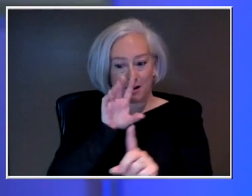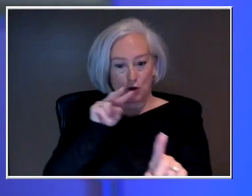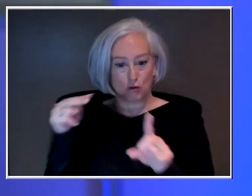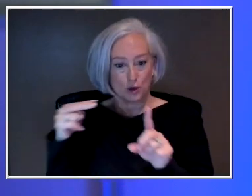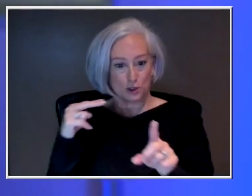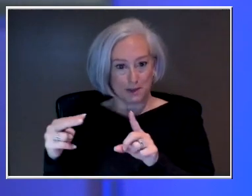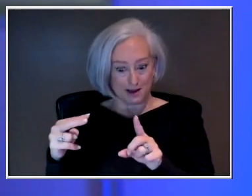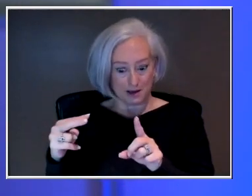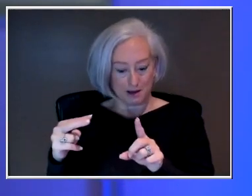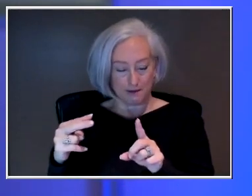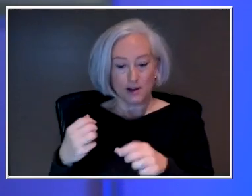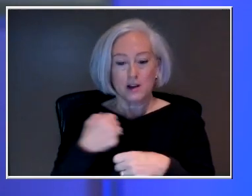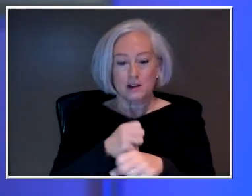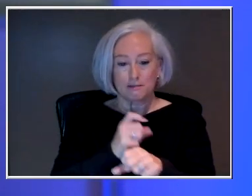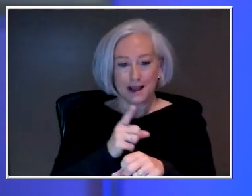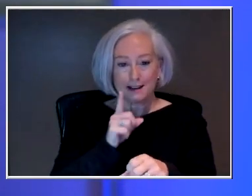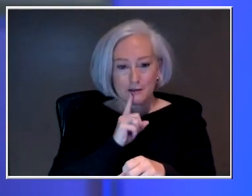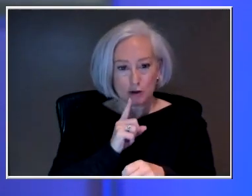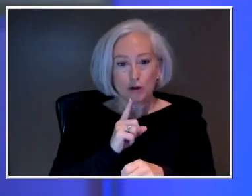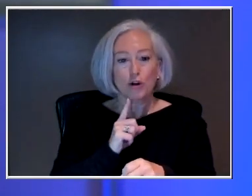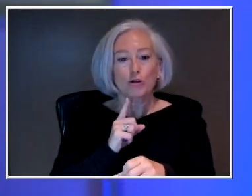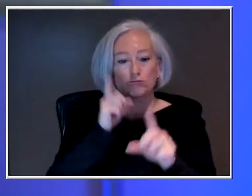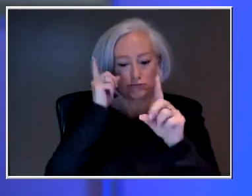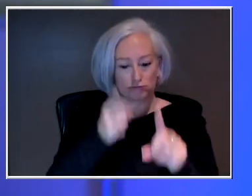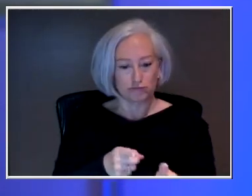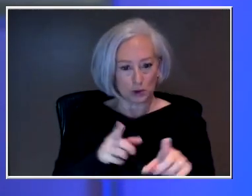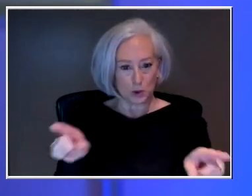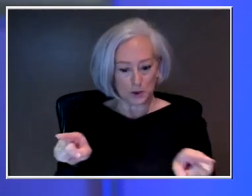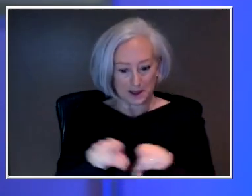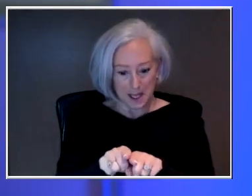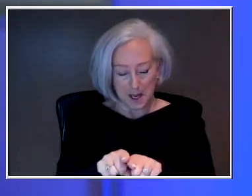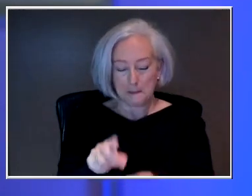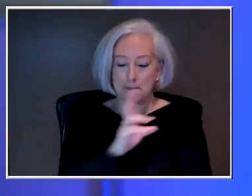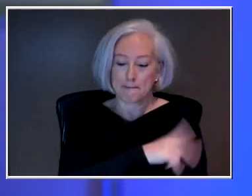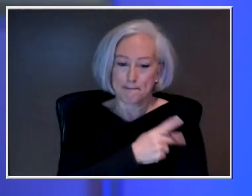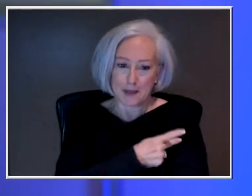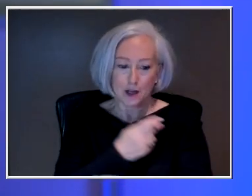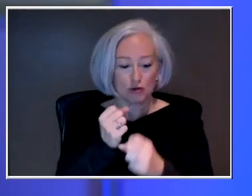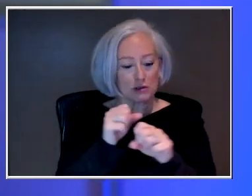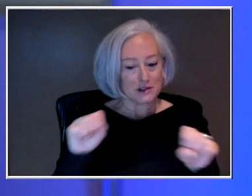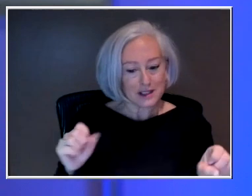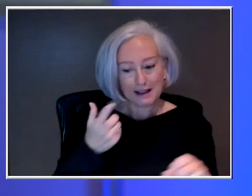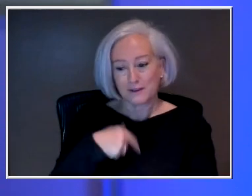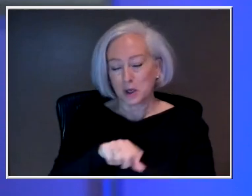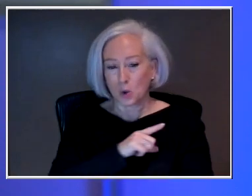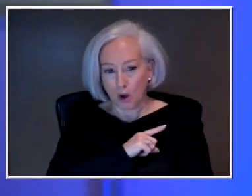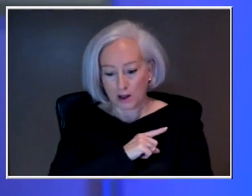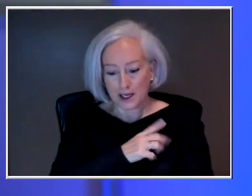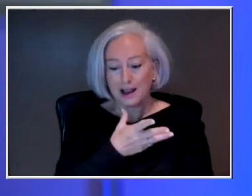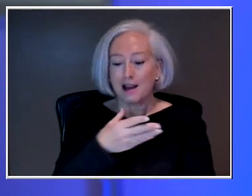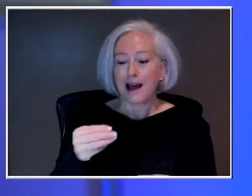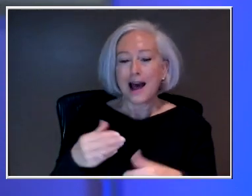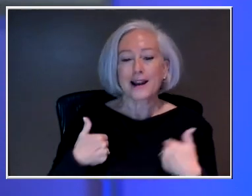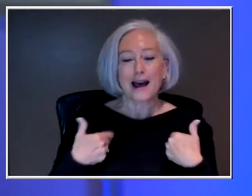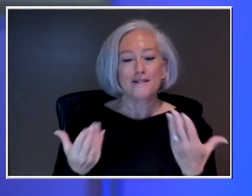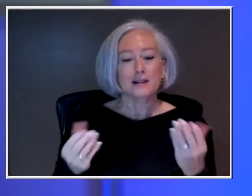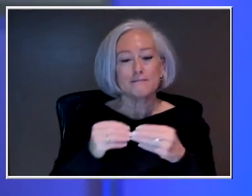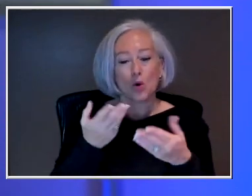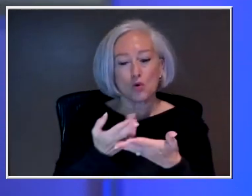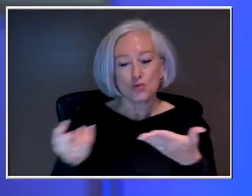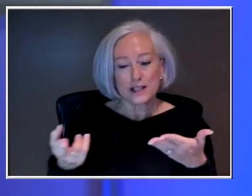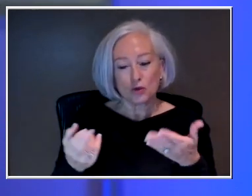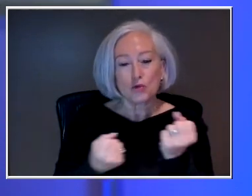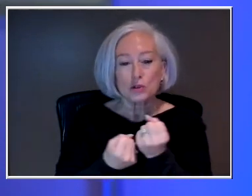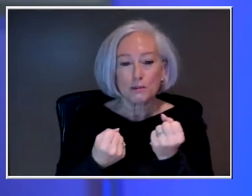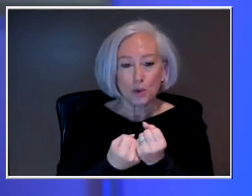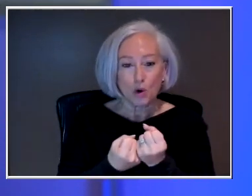a clinical and patient safety and quality perspective, adding additional resources and support. And I think there's benefit and